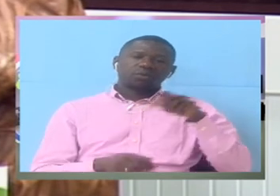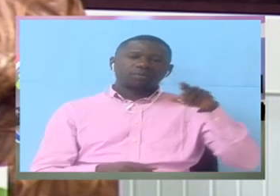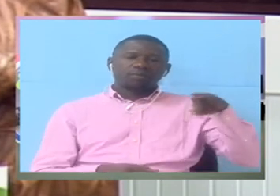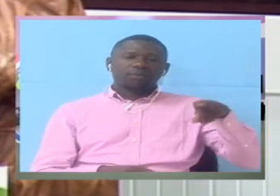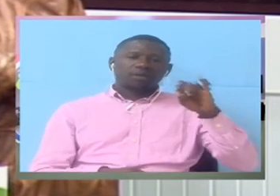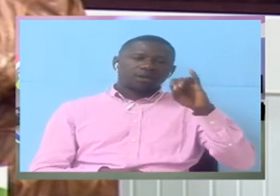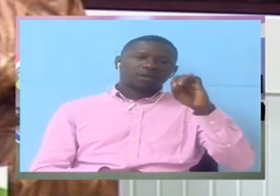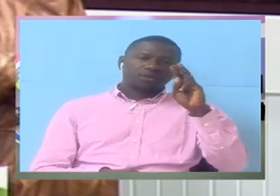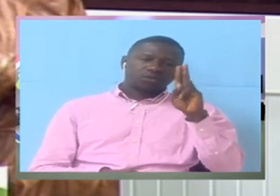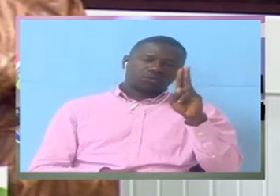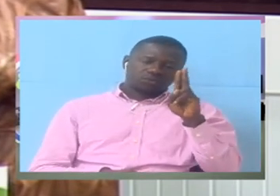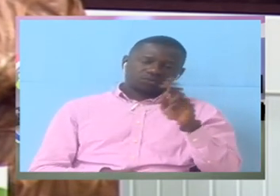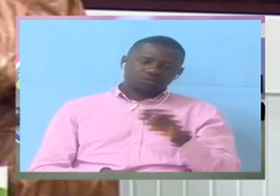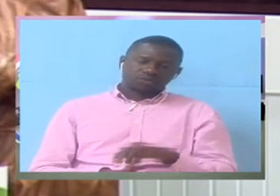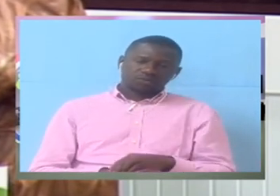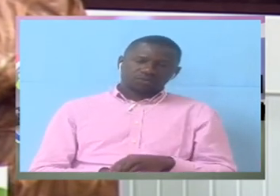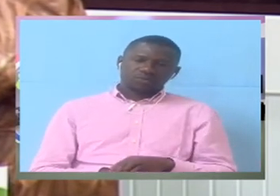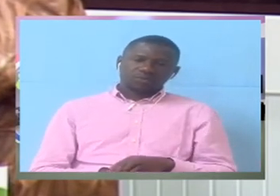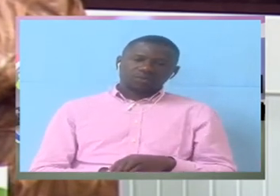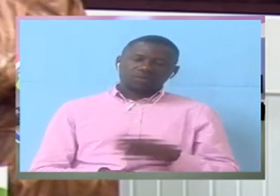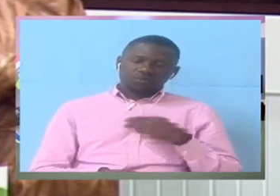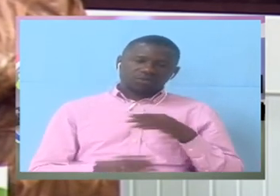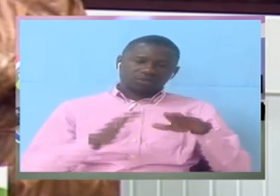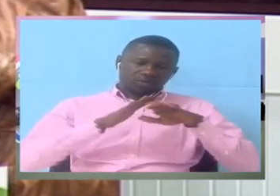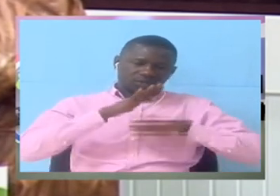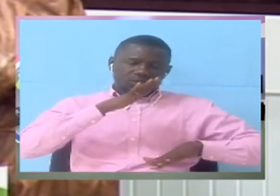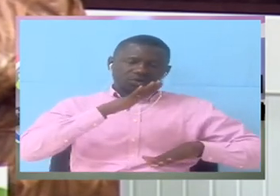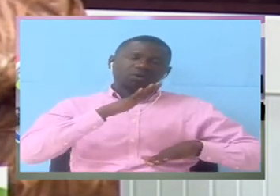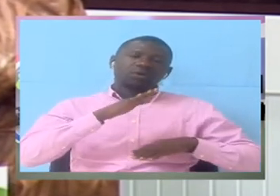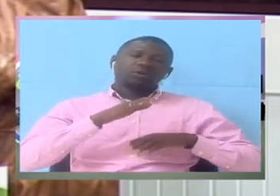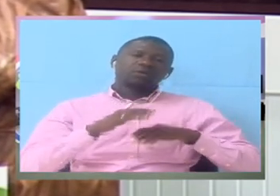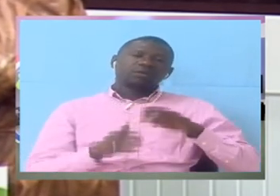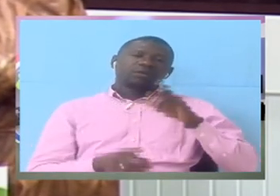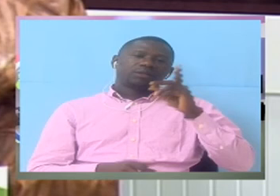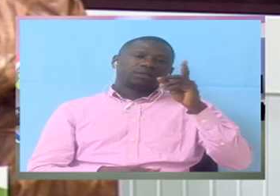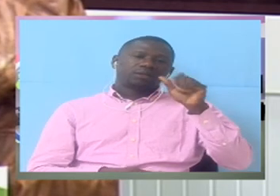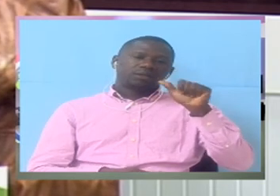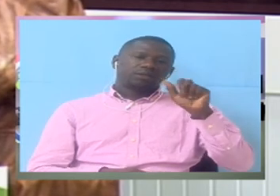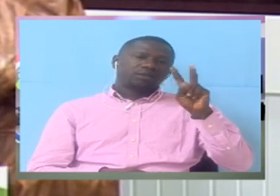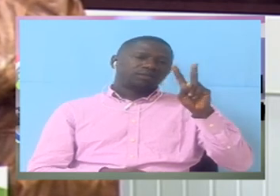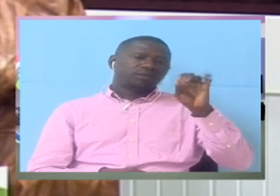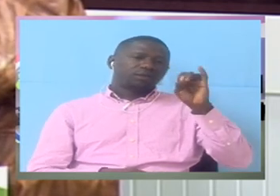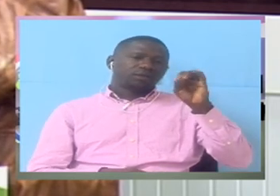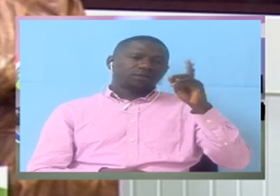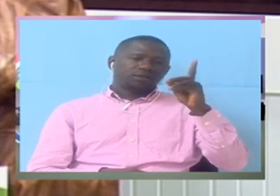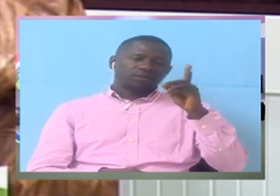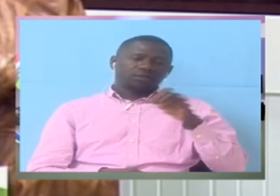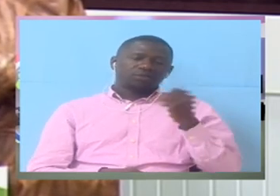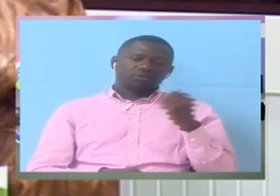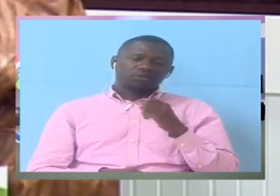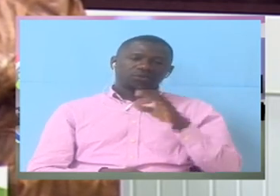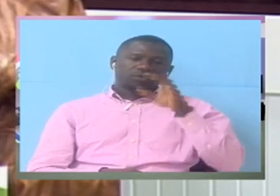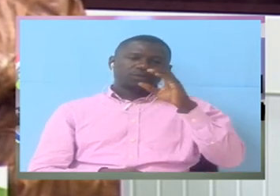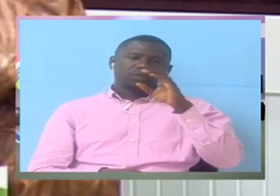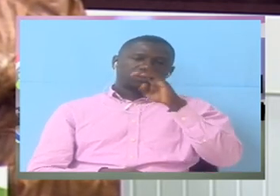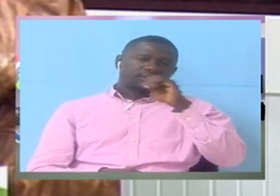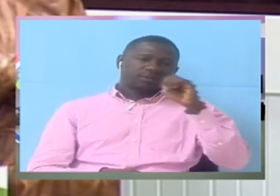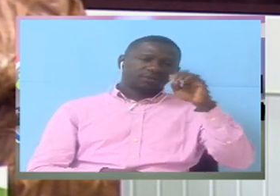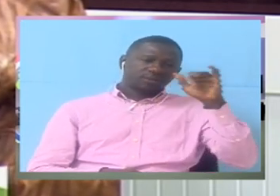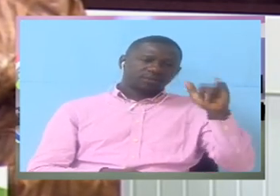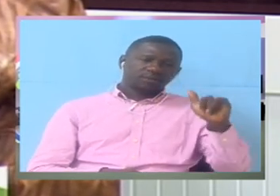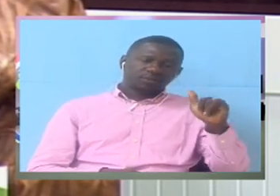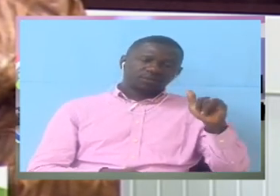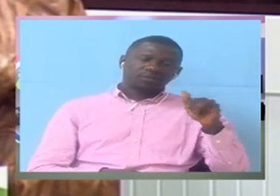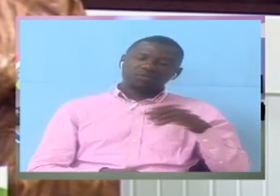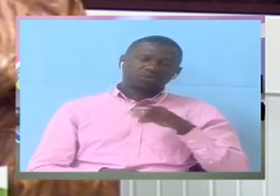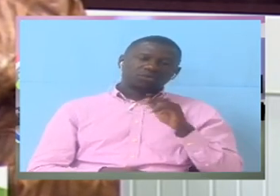the para. Celebrate David Koto. It was under the Sisemam. Because Sisa did not spend a long time there. That